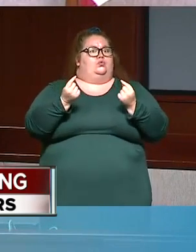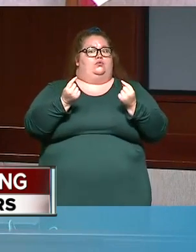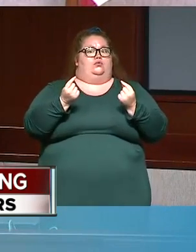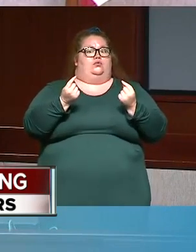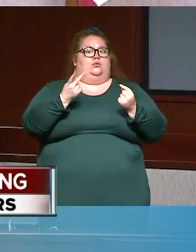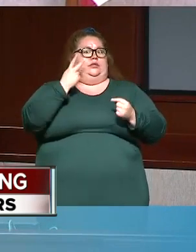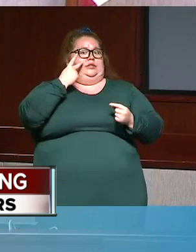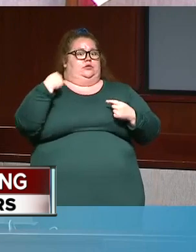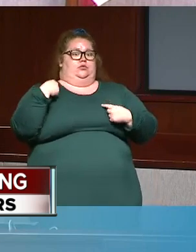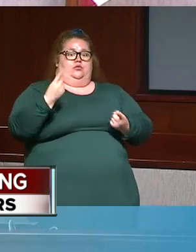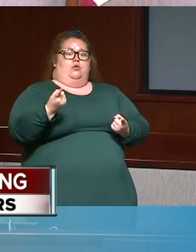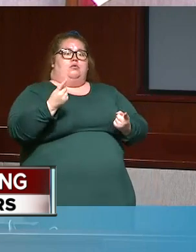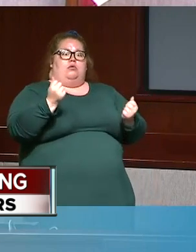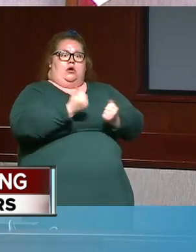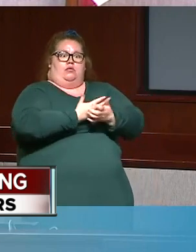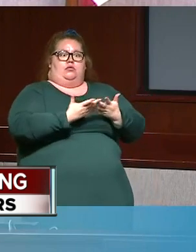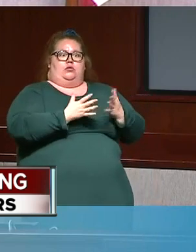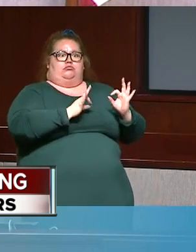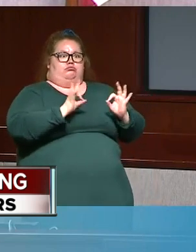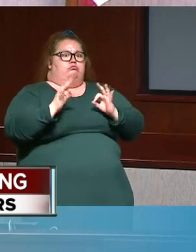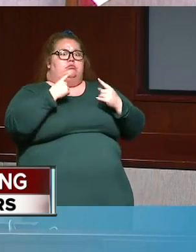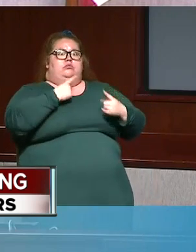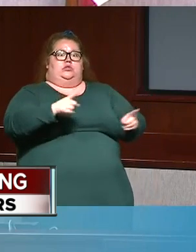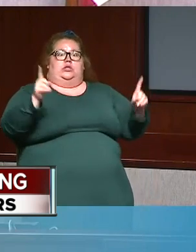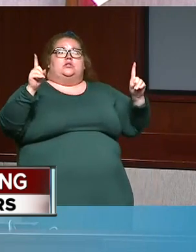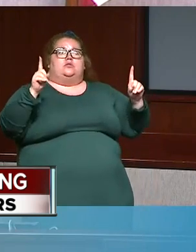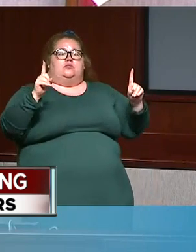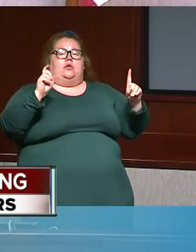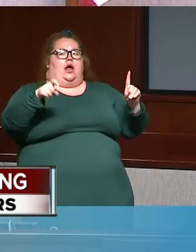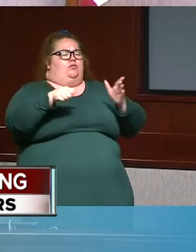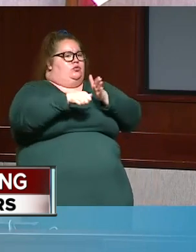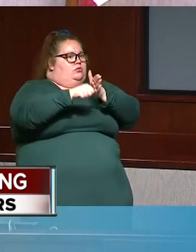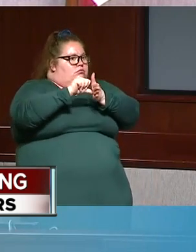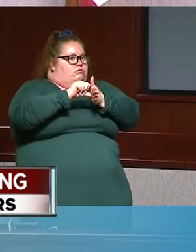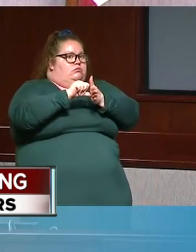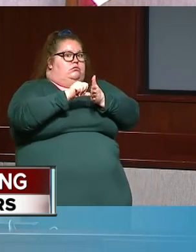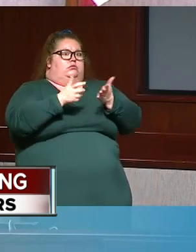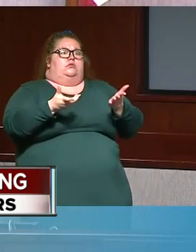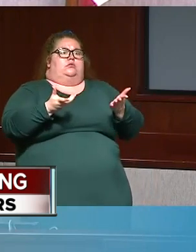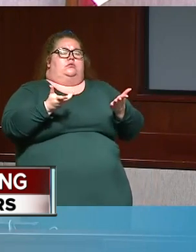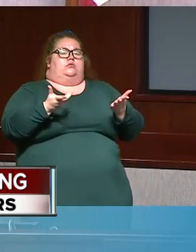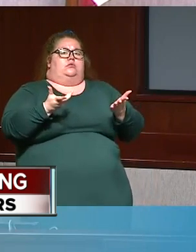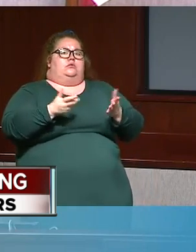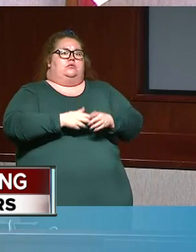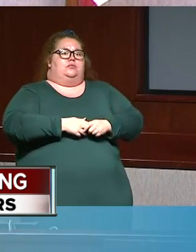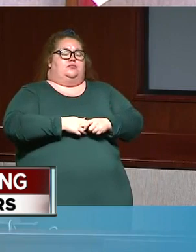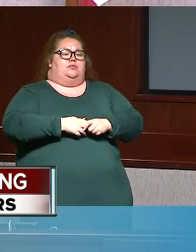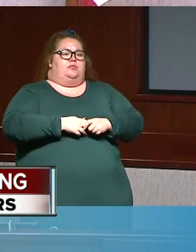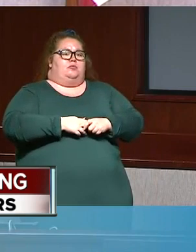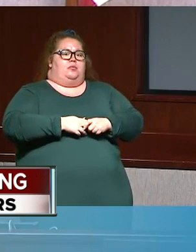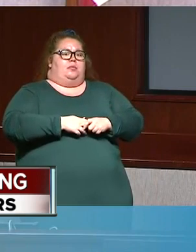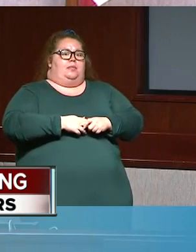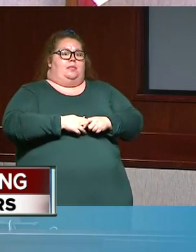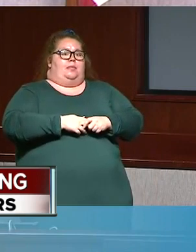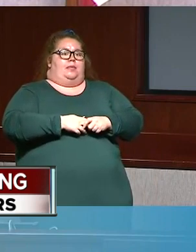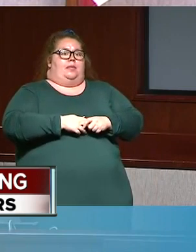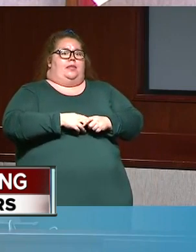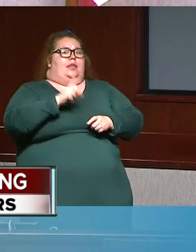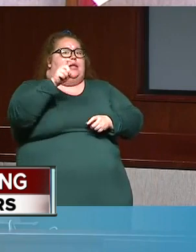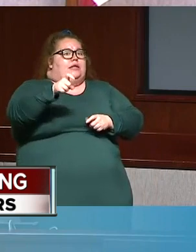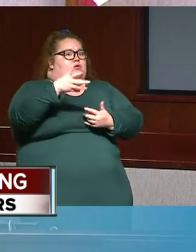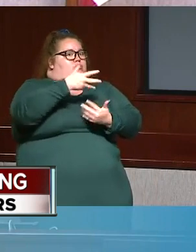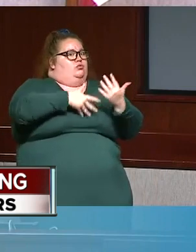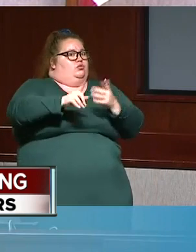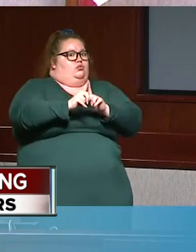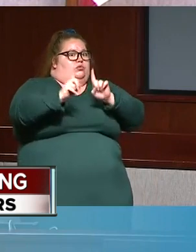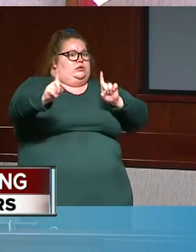effective. We need to just reemphasize the need to stay apart when you're